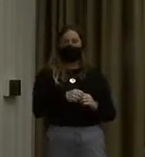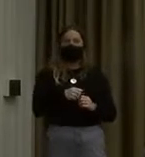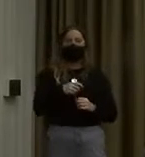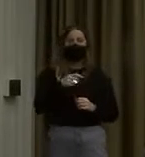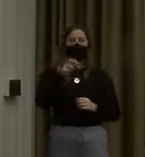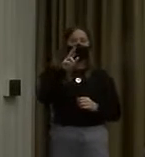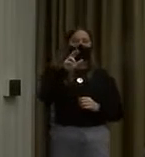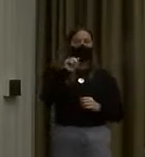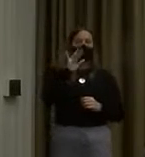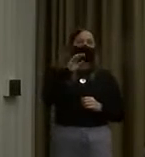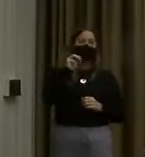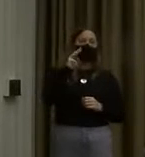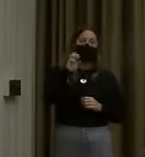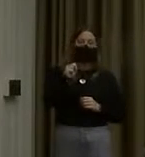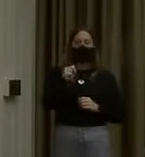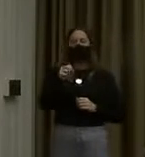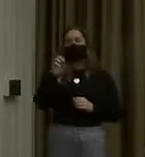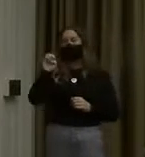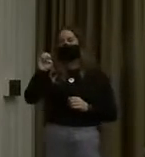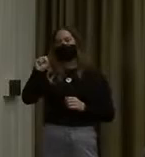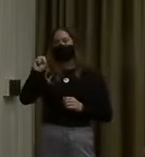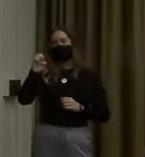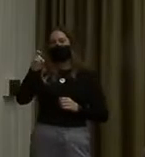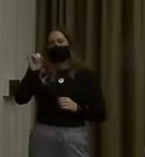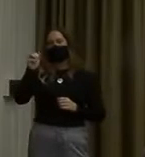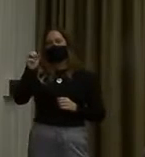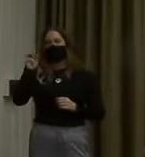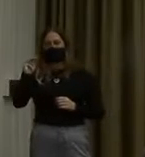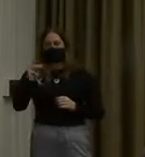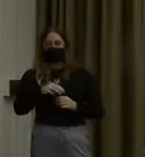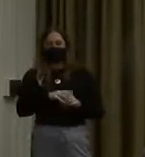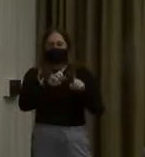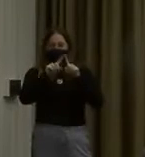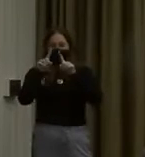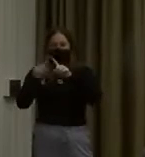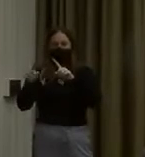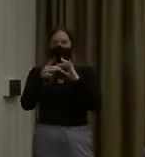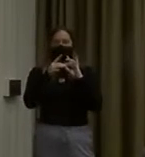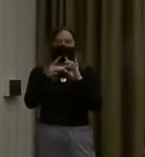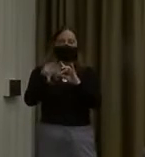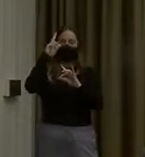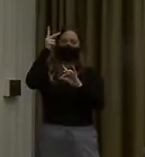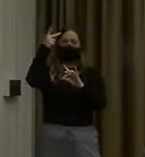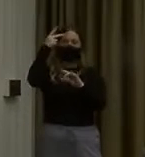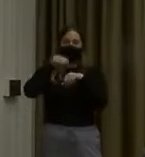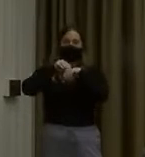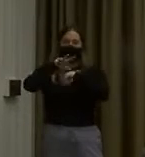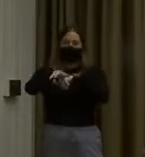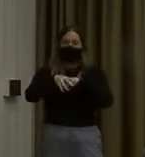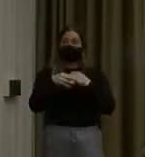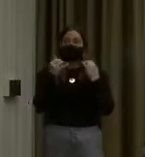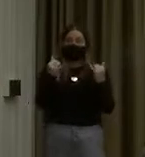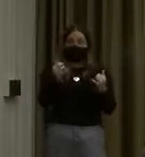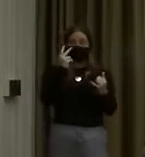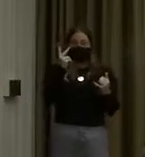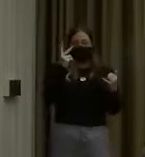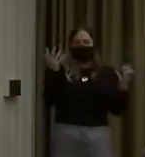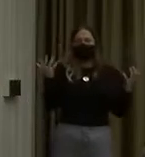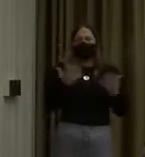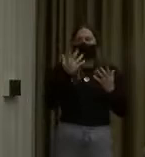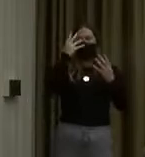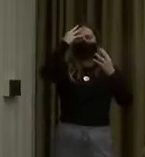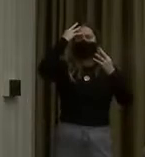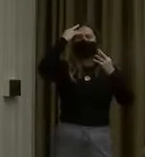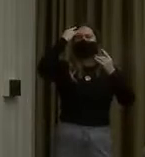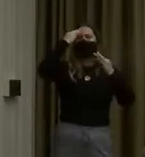racism, sexism, classism, and again, owing to these political determinants. Well, what do we see now when we think about